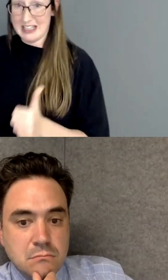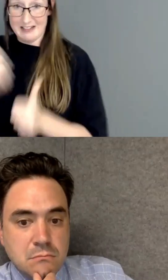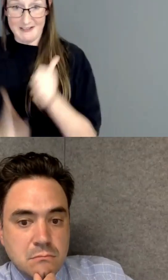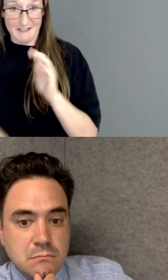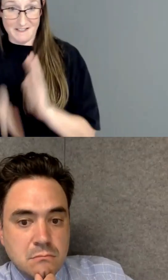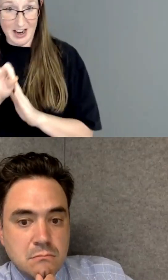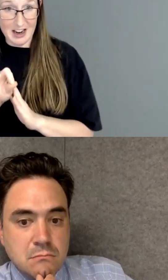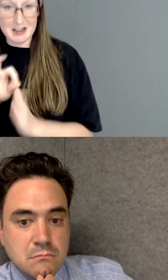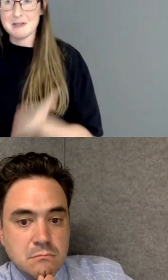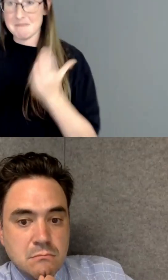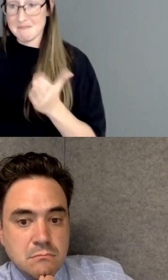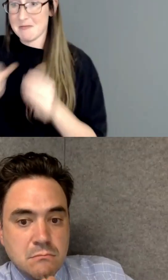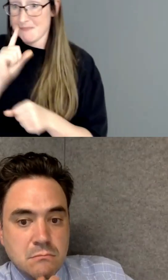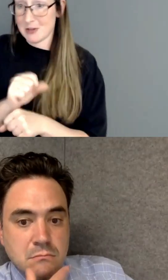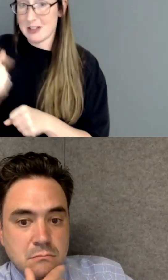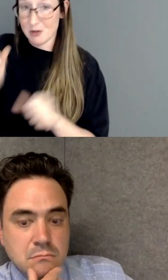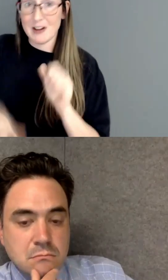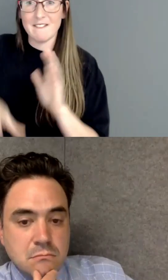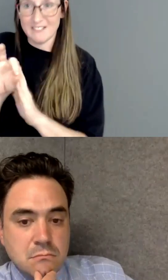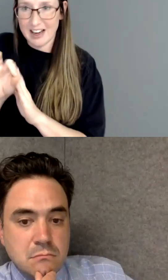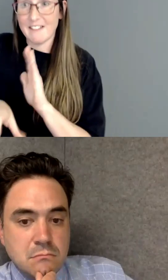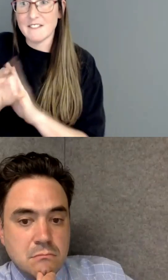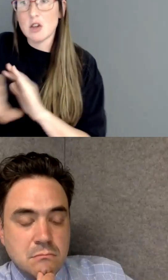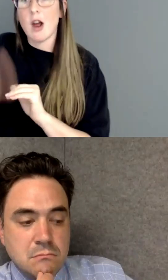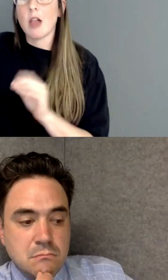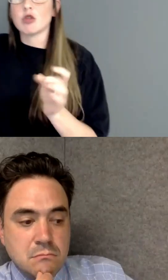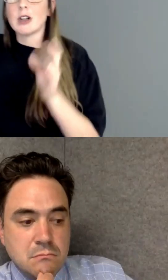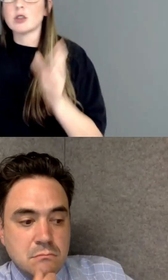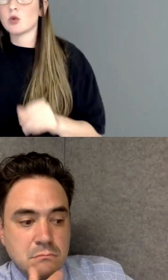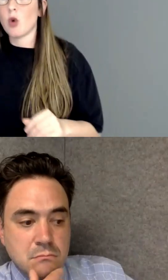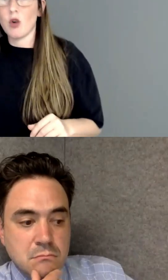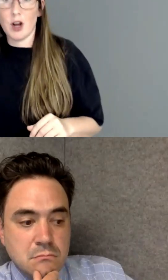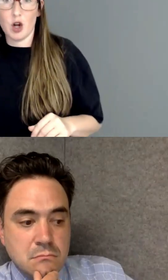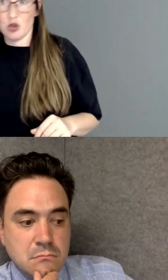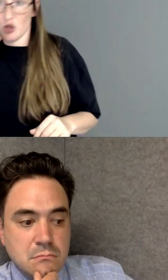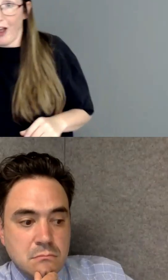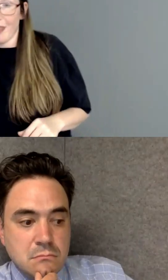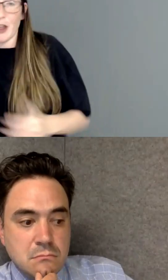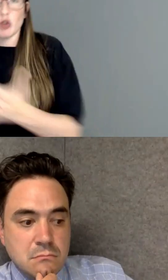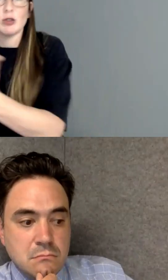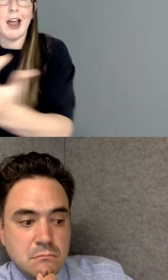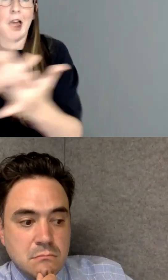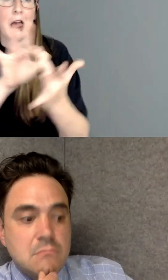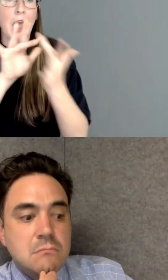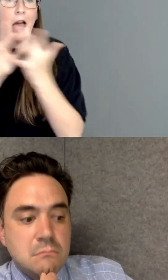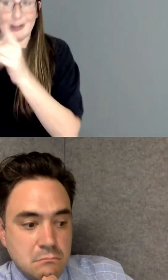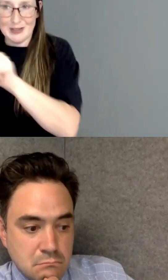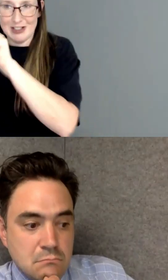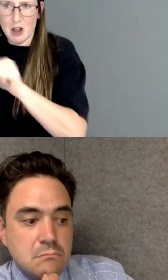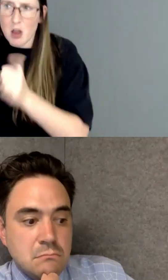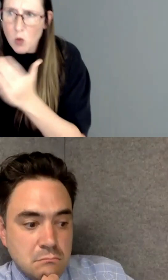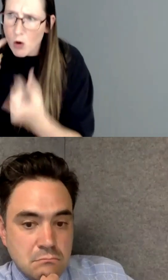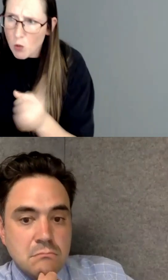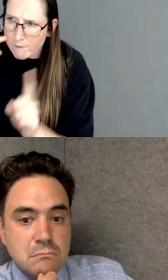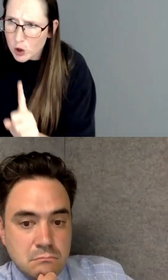find might be something that you can find by finding your other crisis warriors that are out there and reaching out to each other and asking them about what worked for